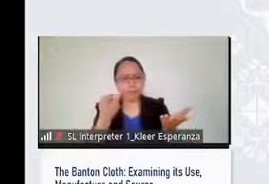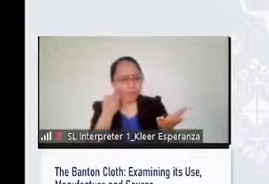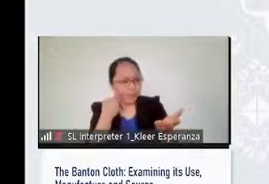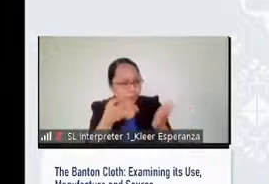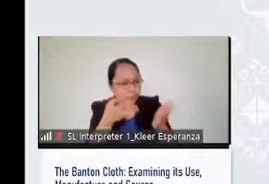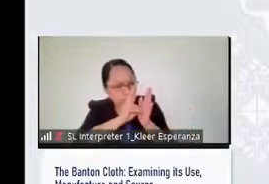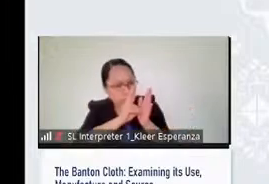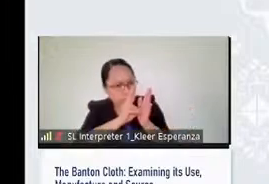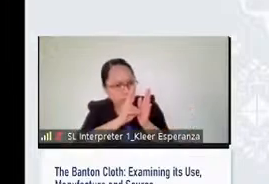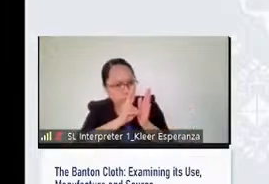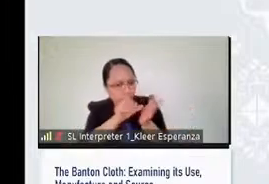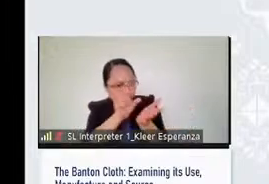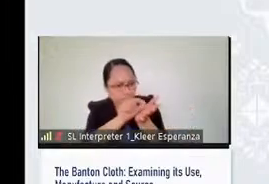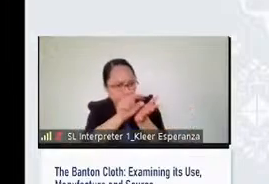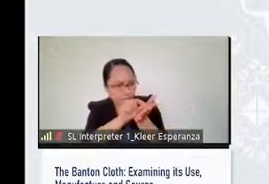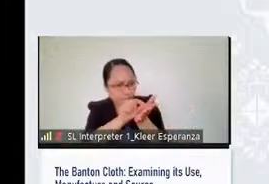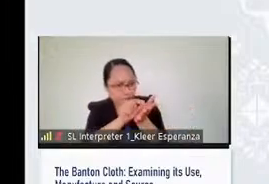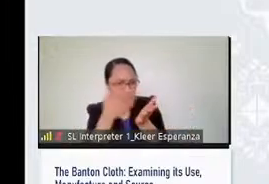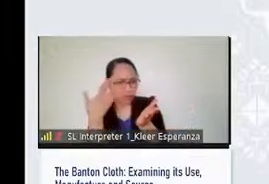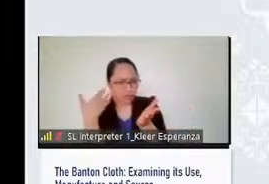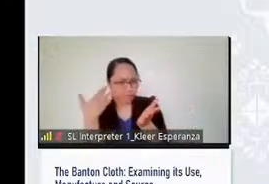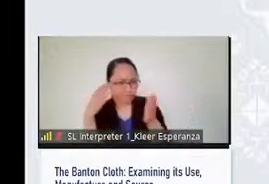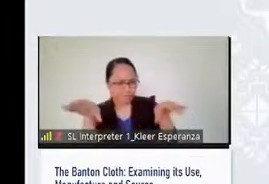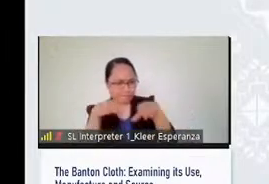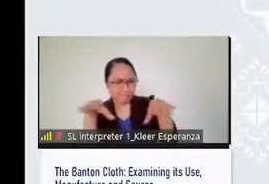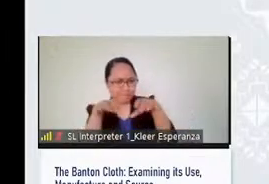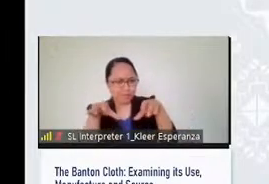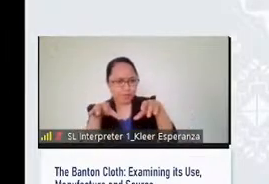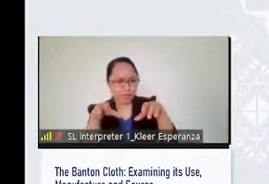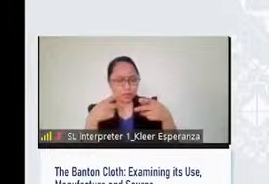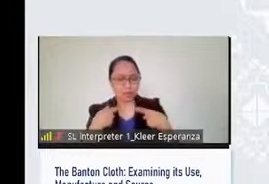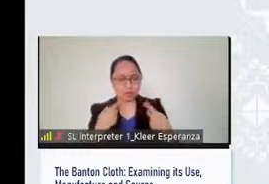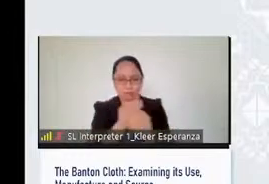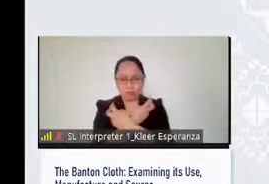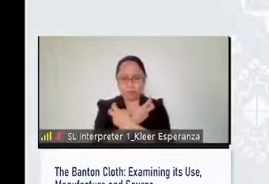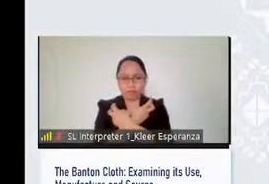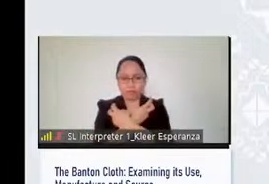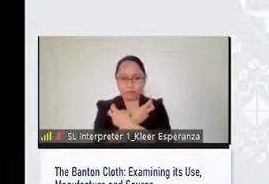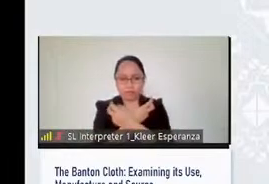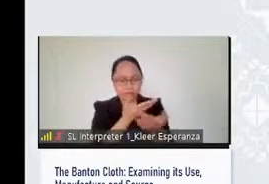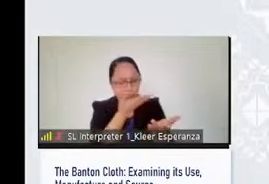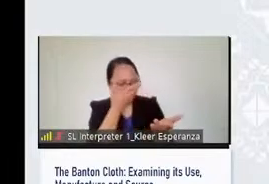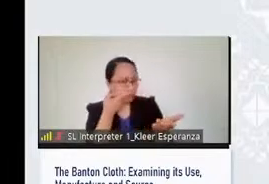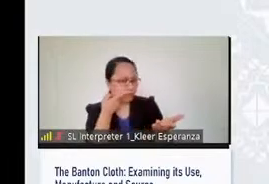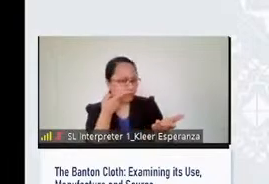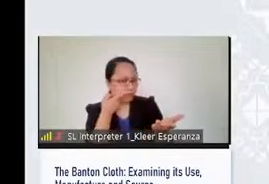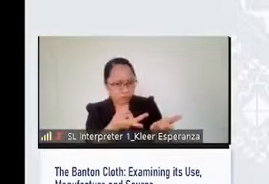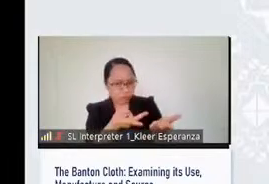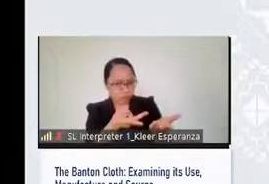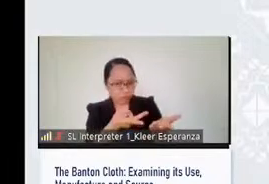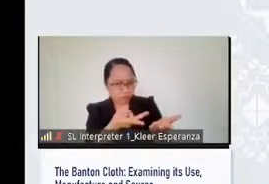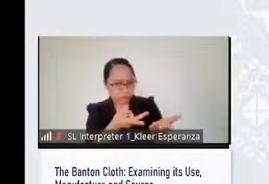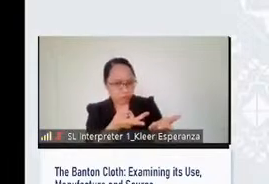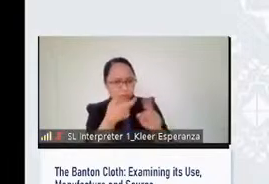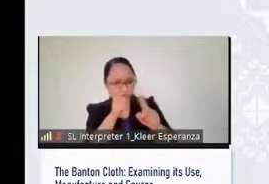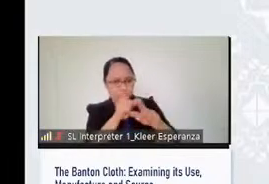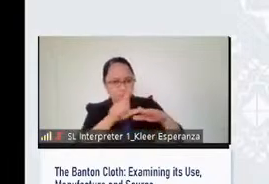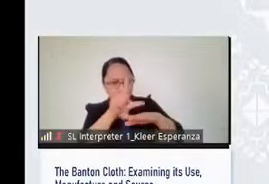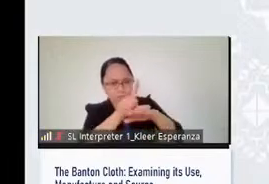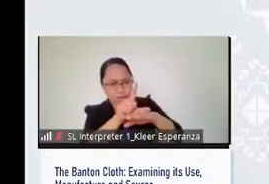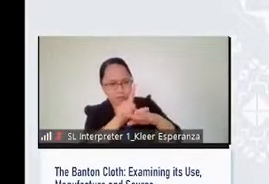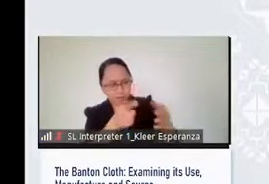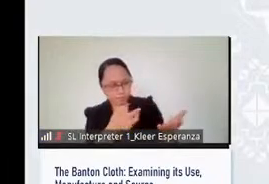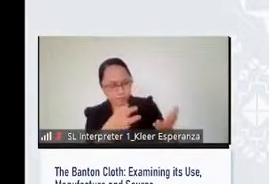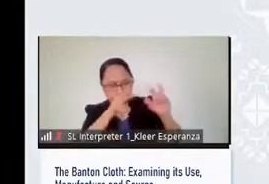unpublished works on the site, on the human skeletal remains and on the associated materials. The two fragments were visually